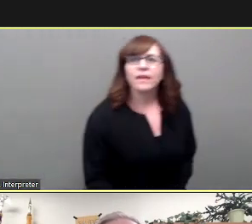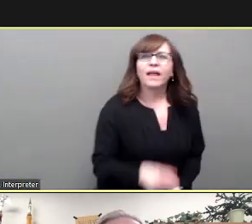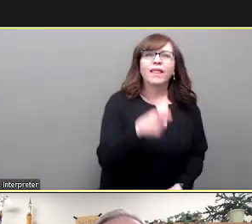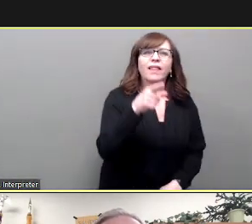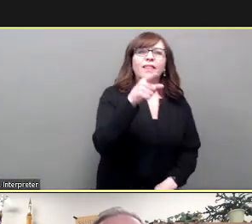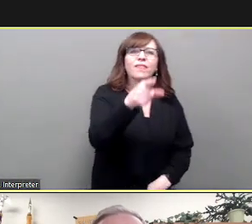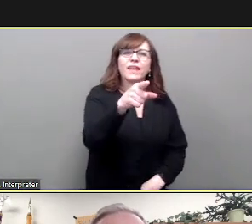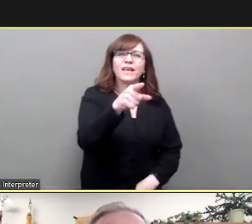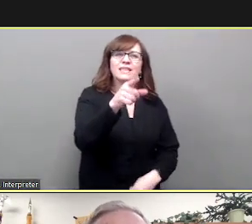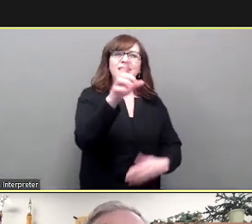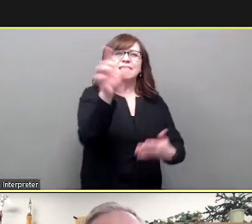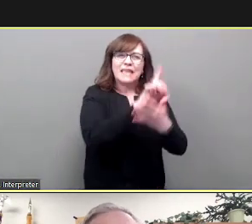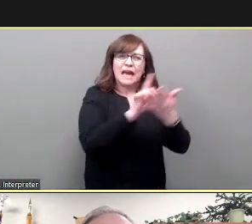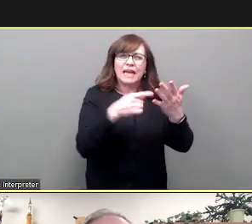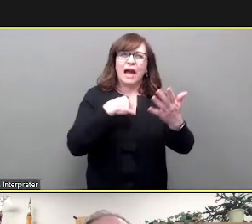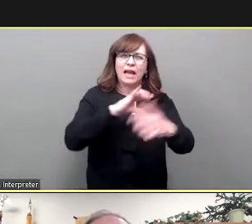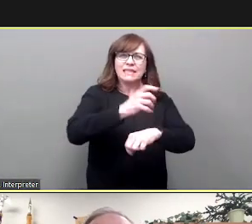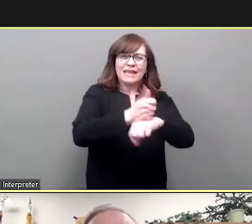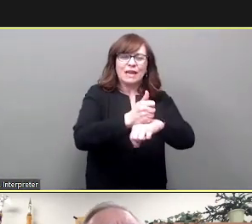think helps